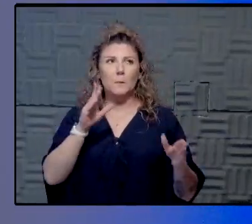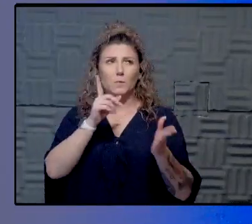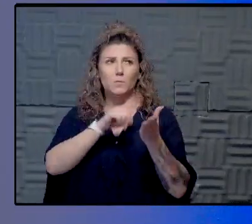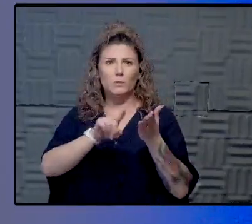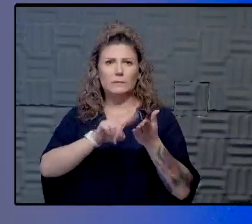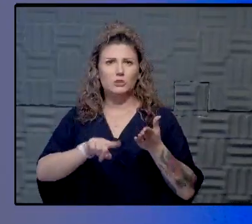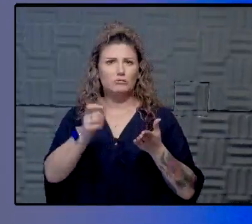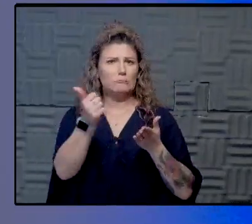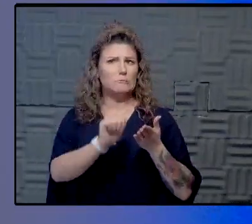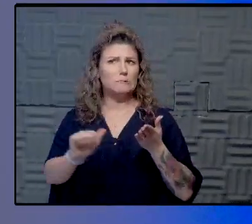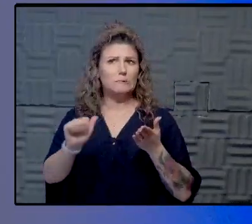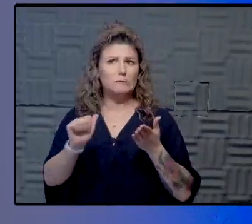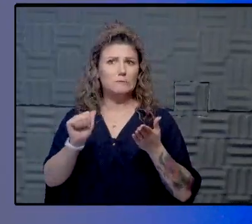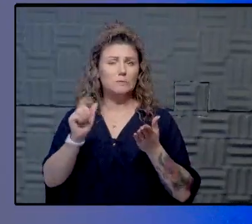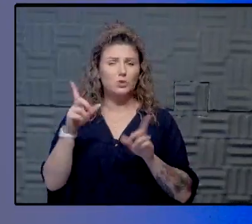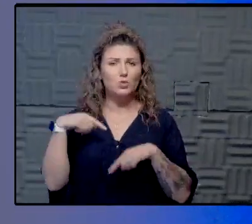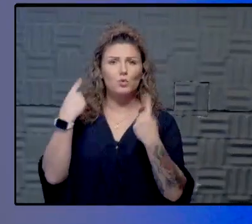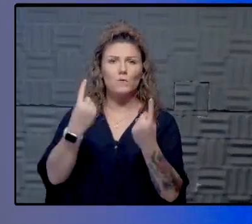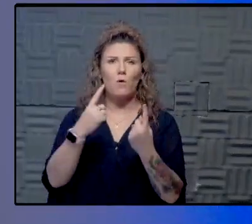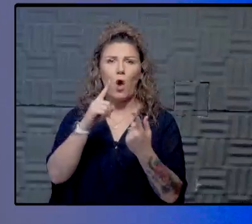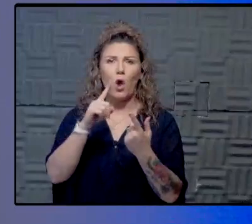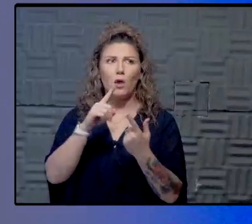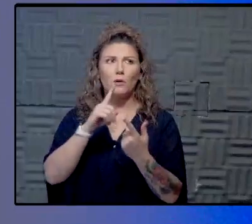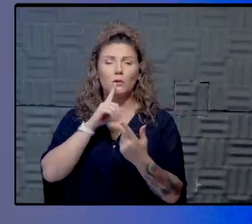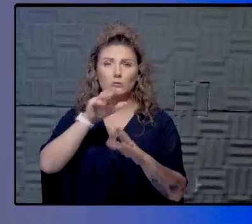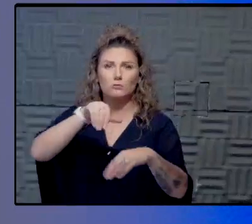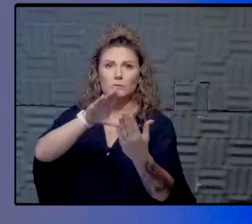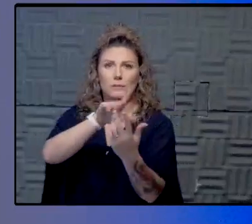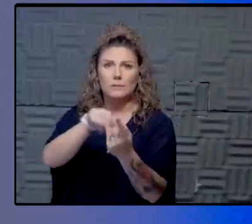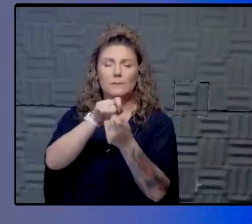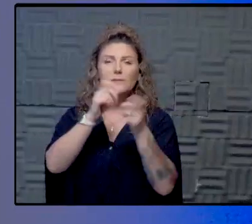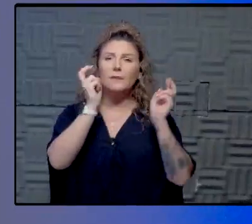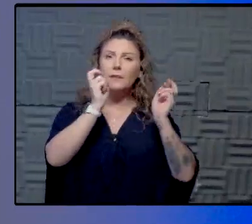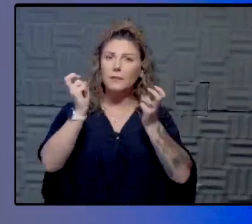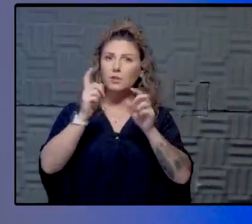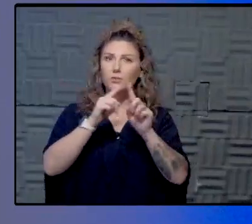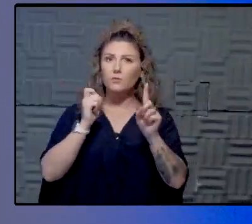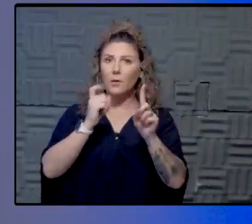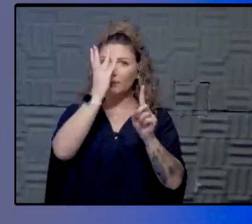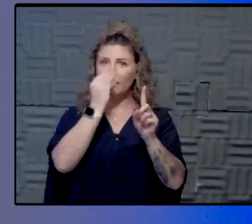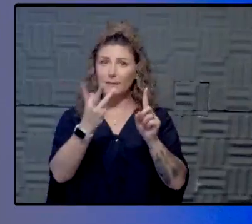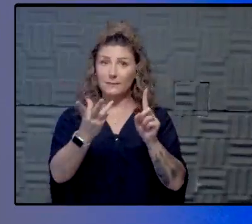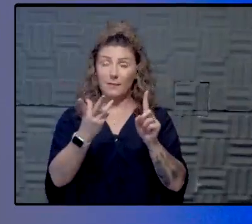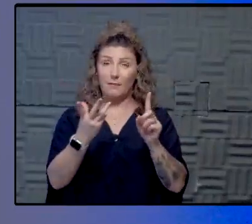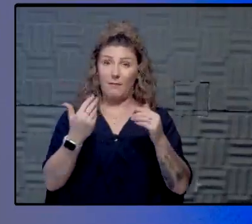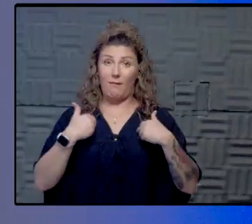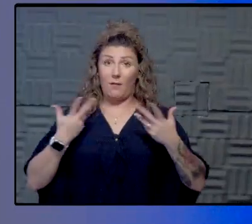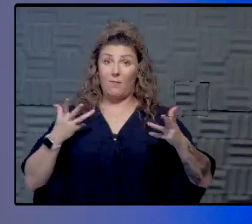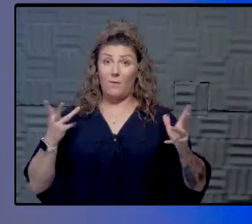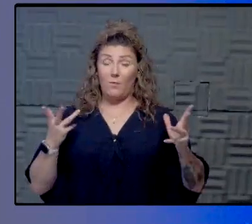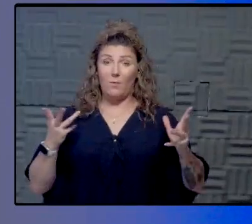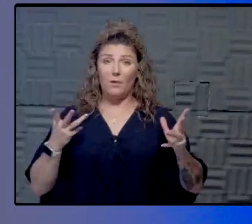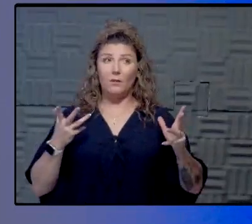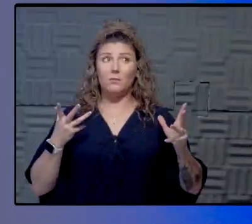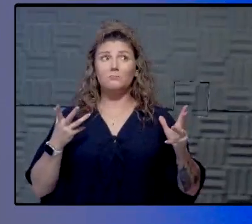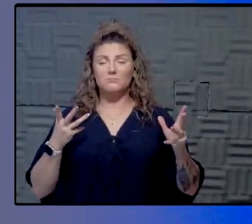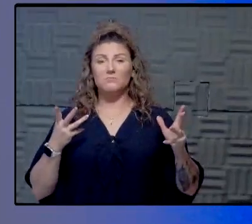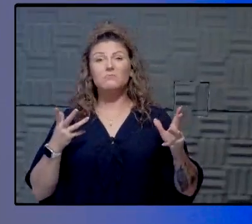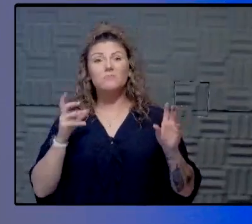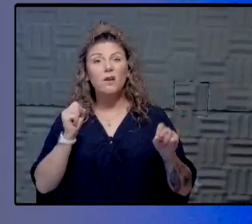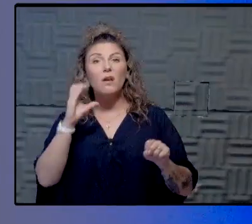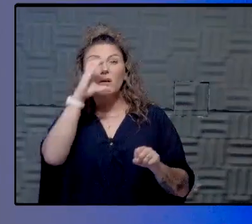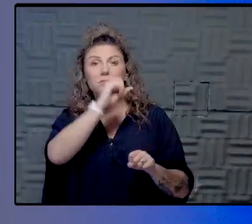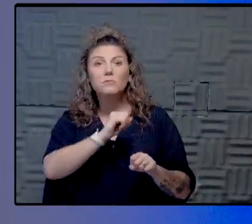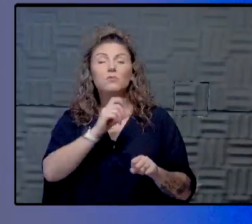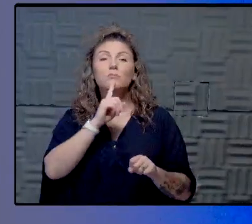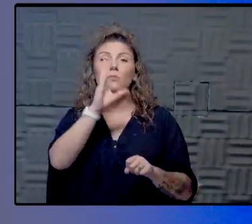date that addresses that specific issue, but I think from the data we do have, we can assume that there's